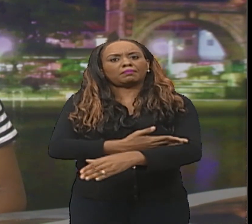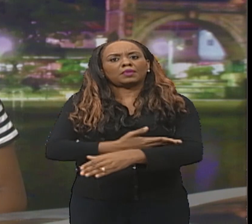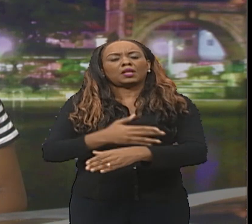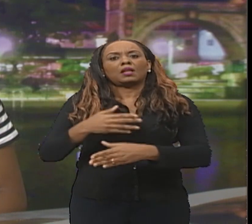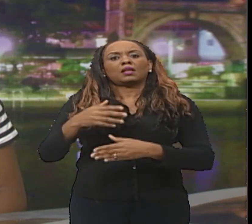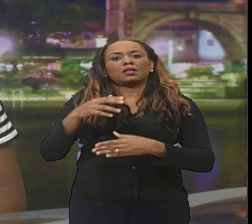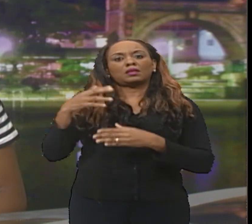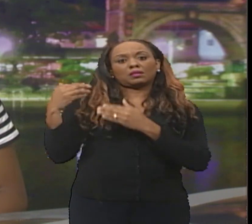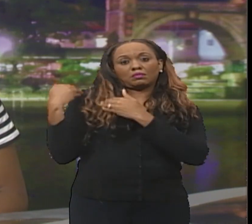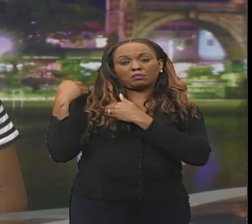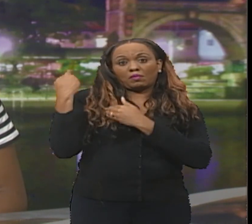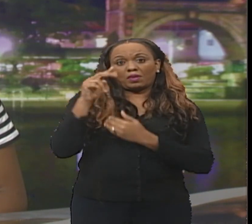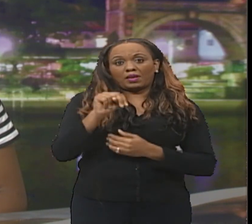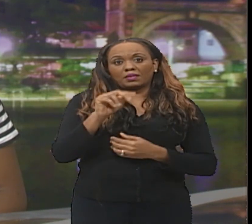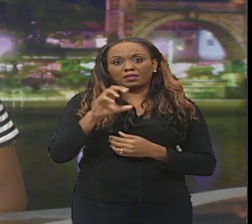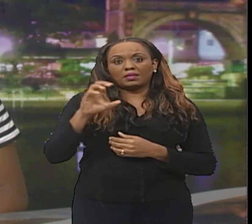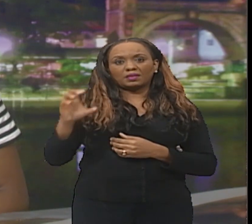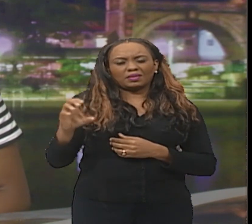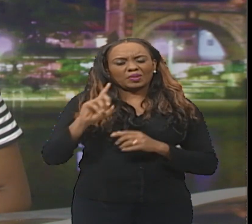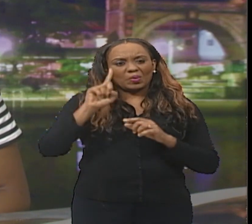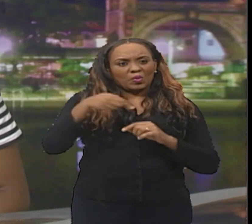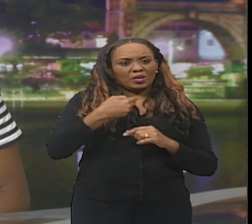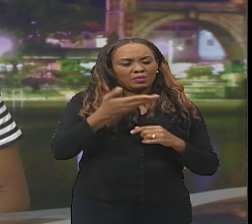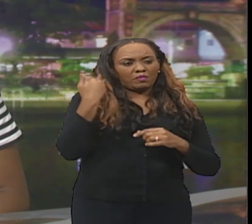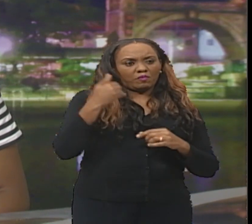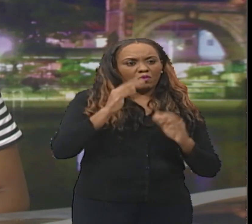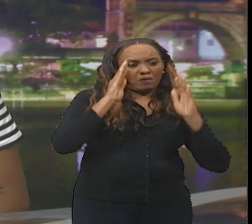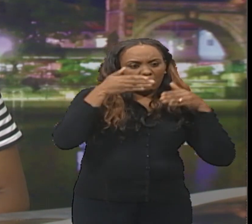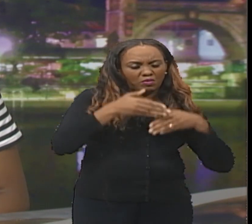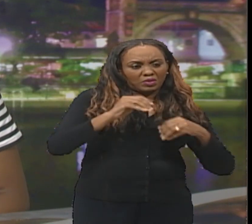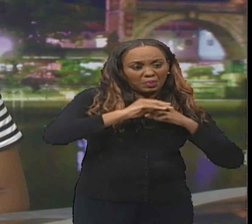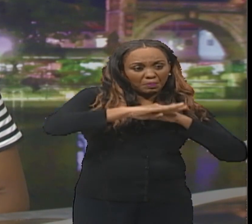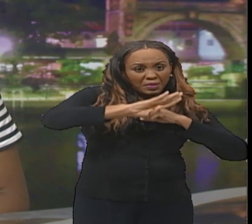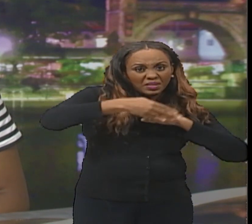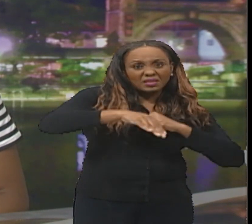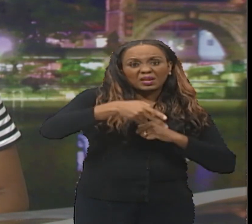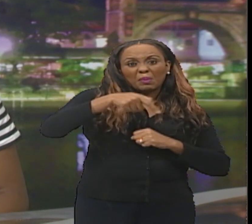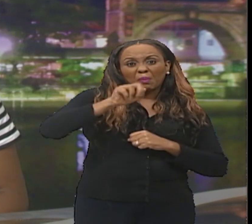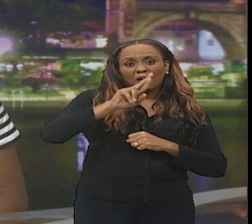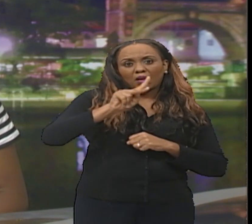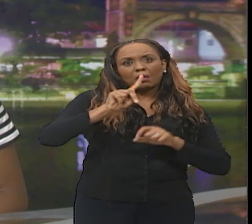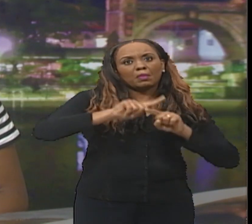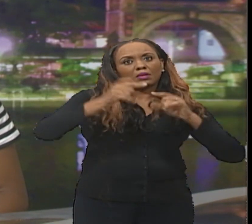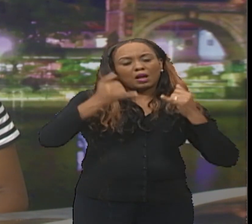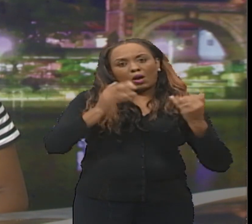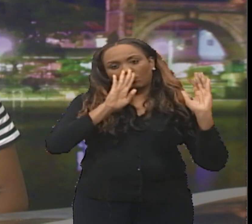the NCC, once traditionally focused on parks and beaches.